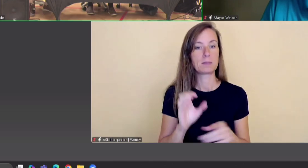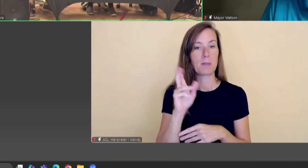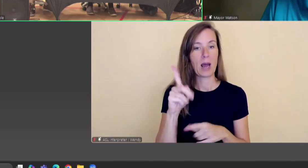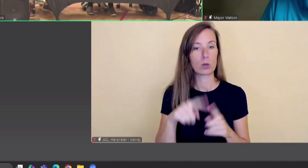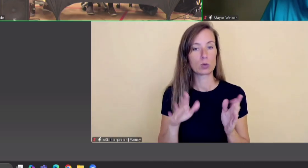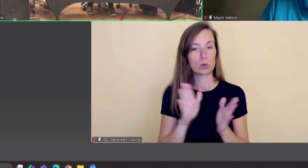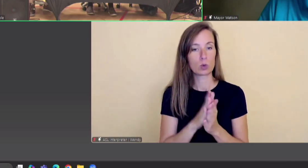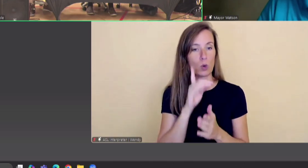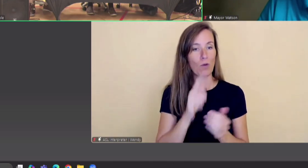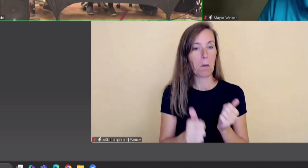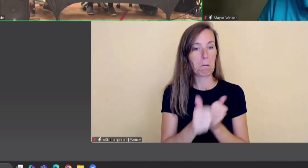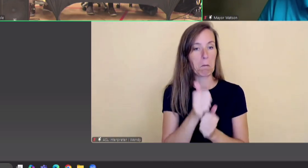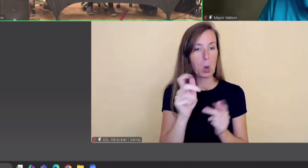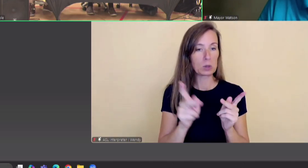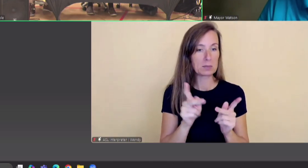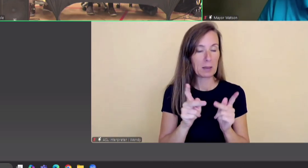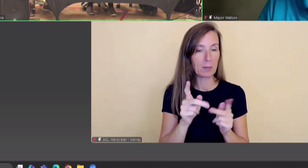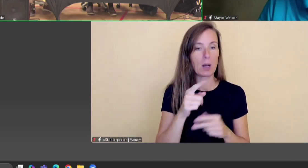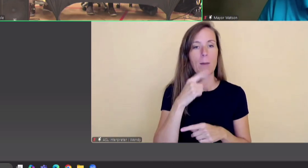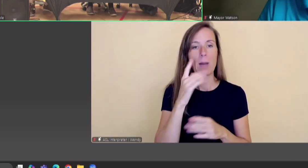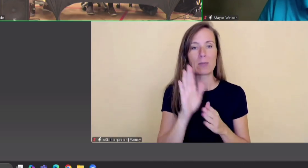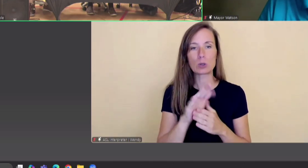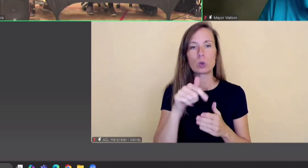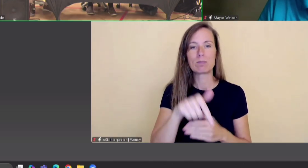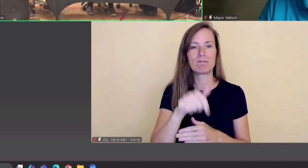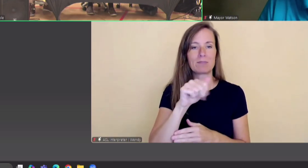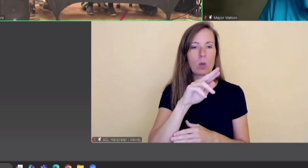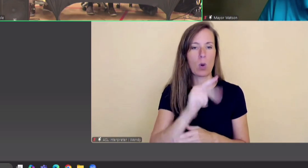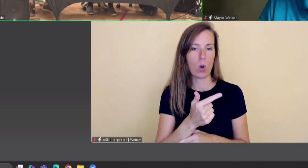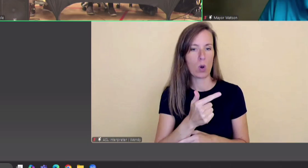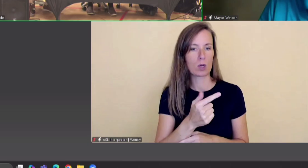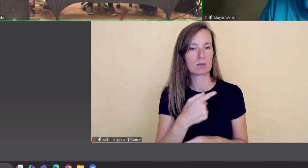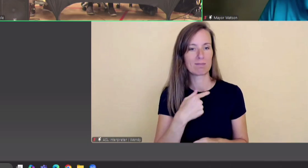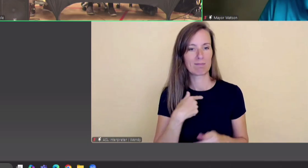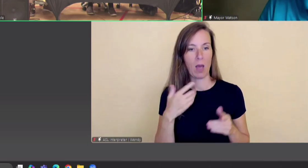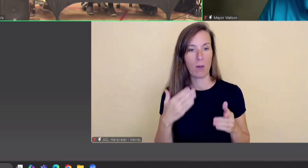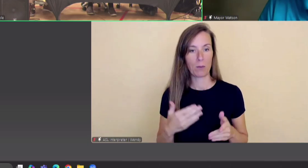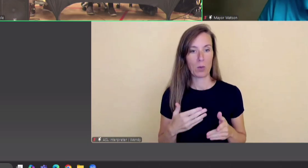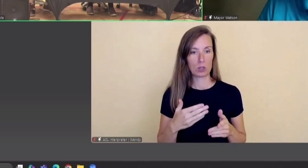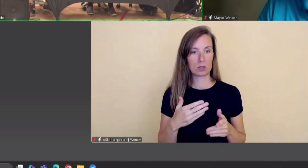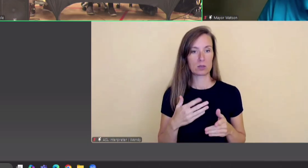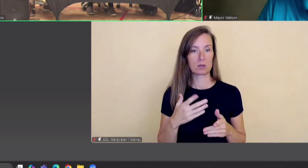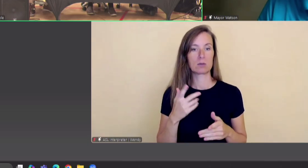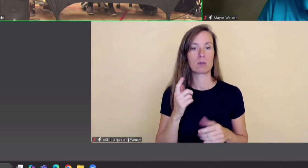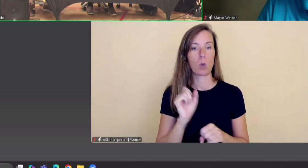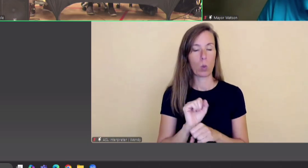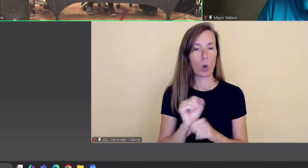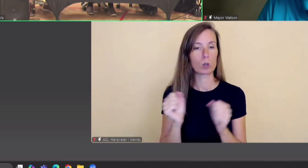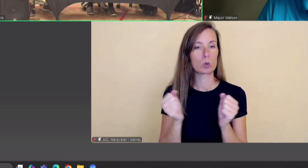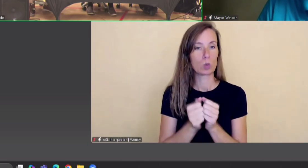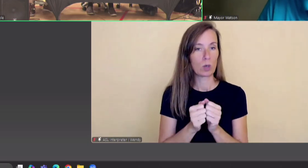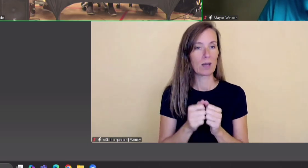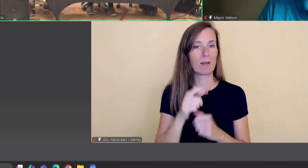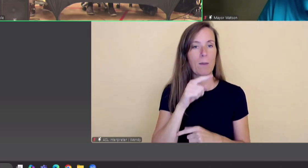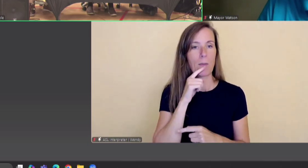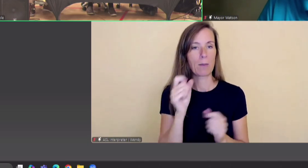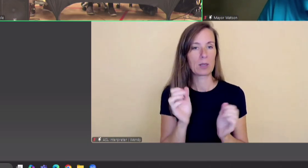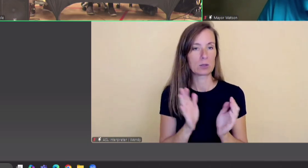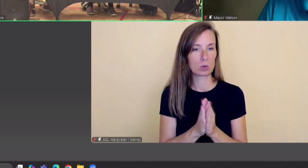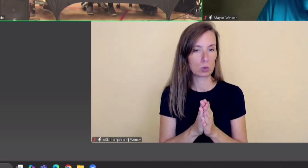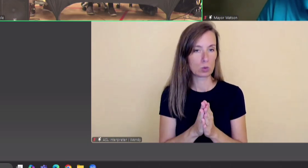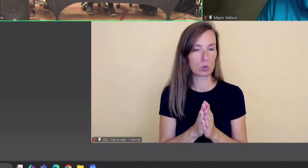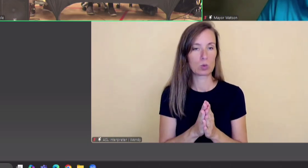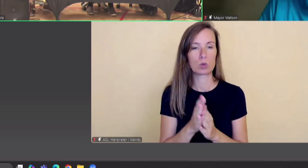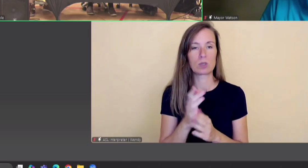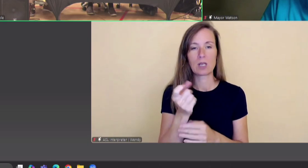I am a person that work with the public schools and understand the concerns regarding what's going on in our